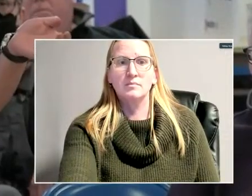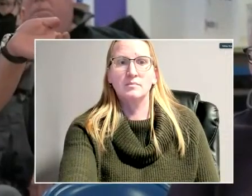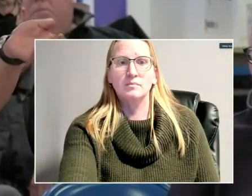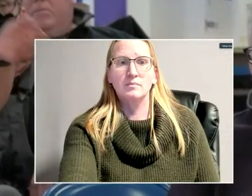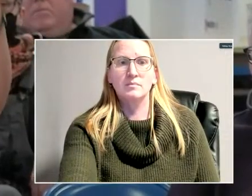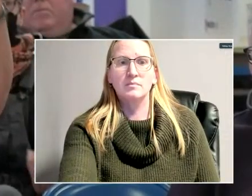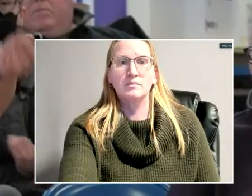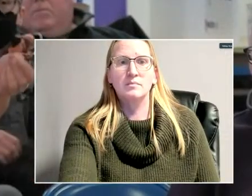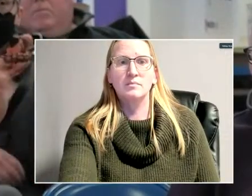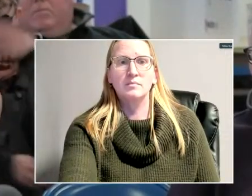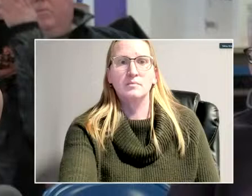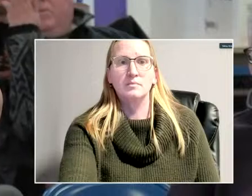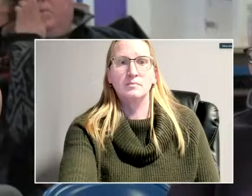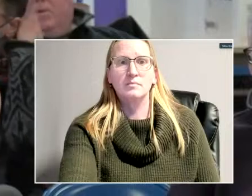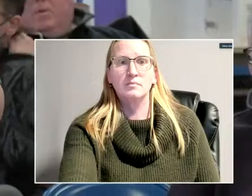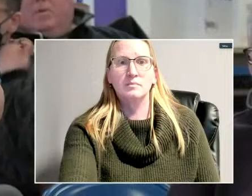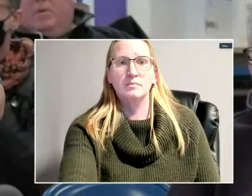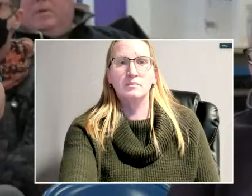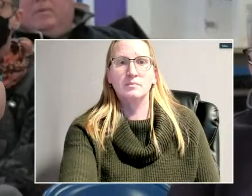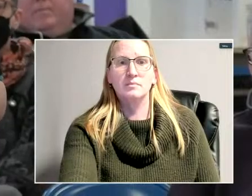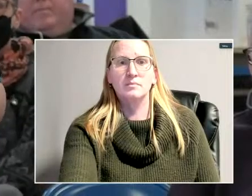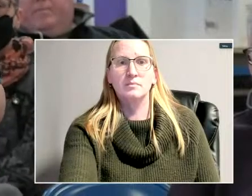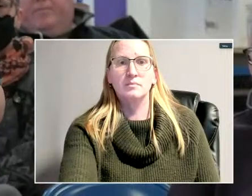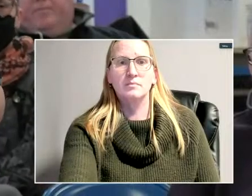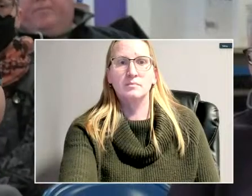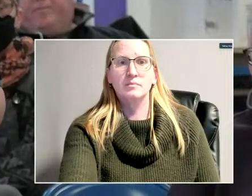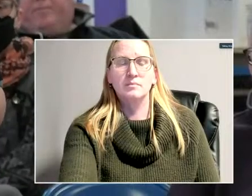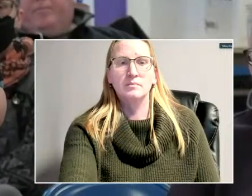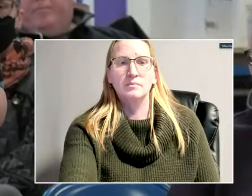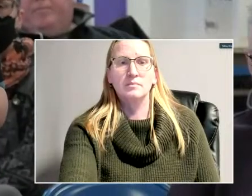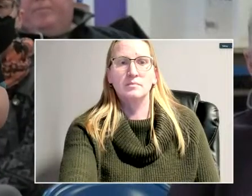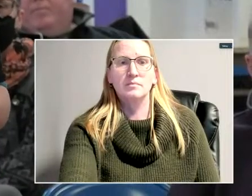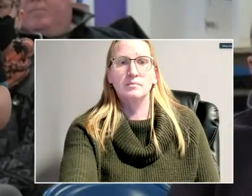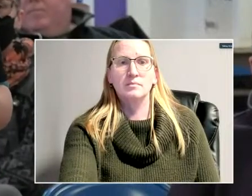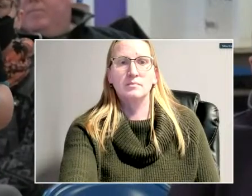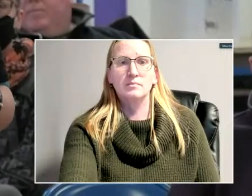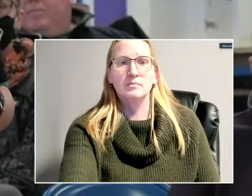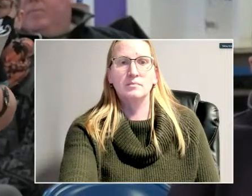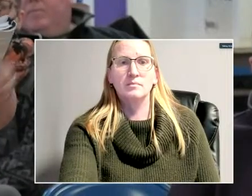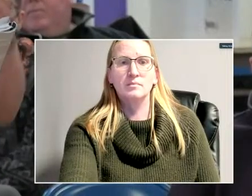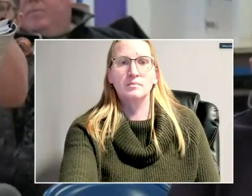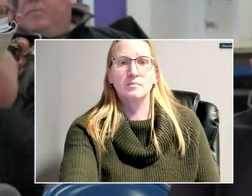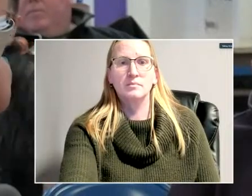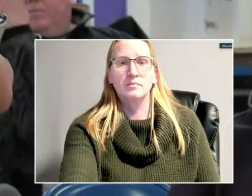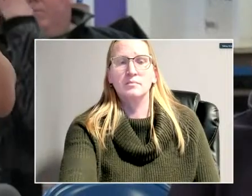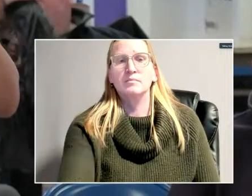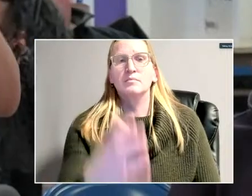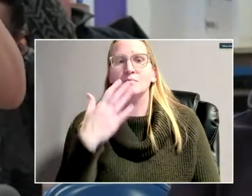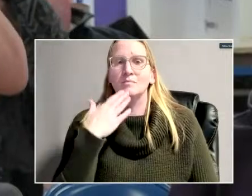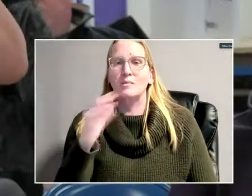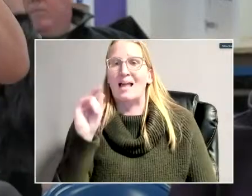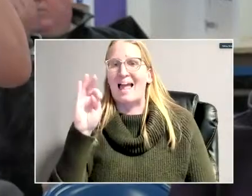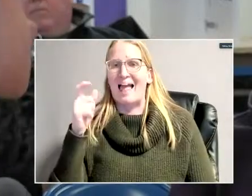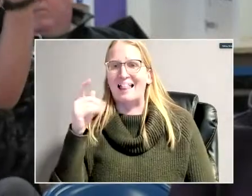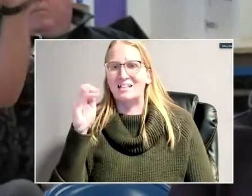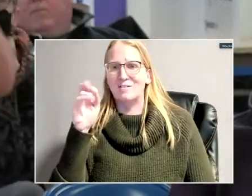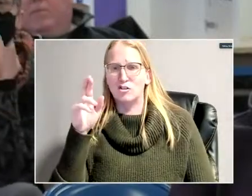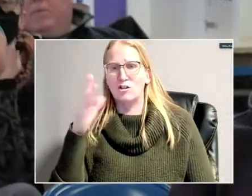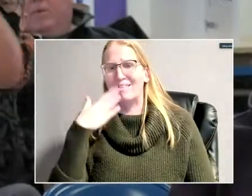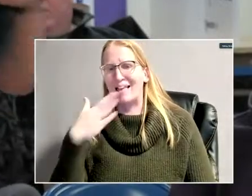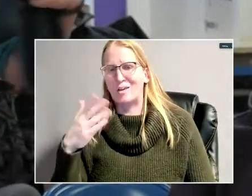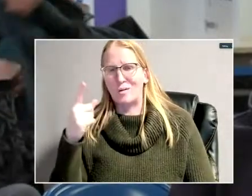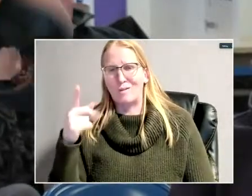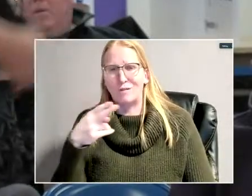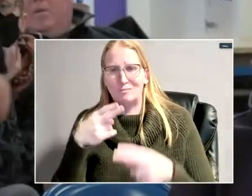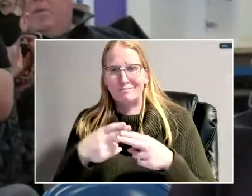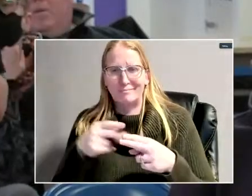Isaac for bringing this up today I'm I tried to have some quick points to